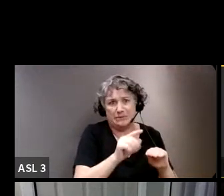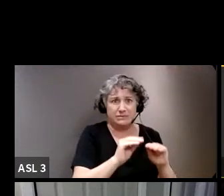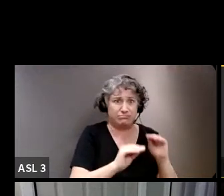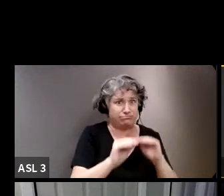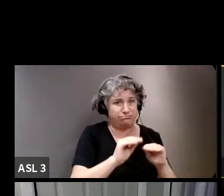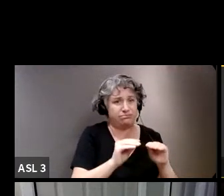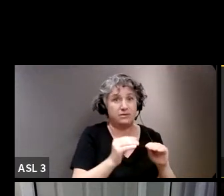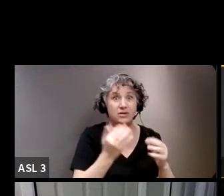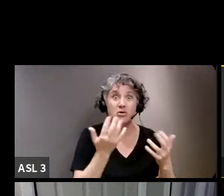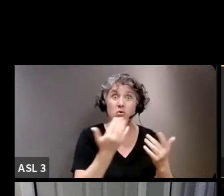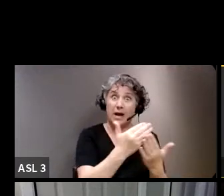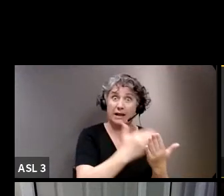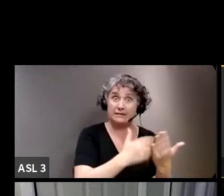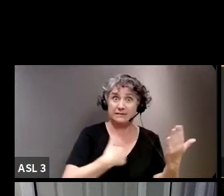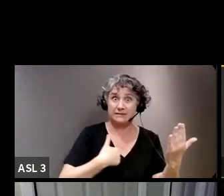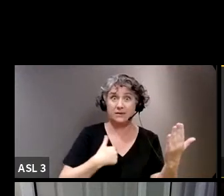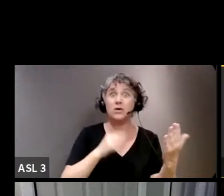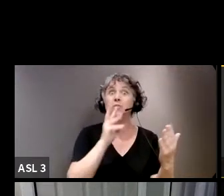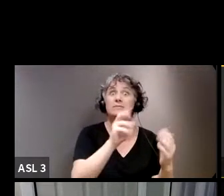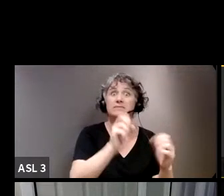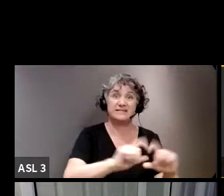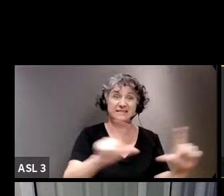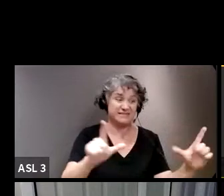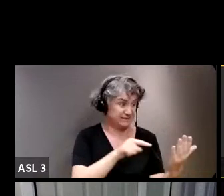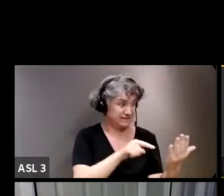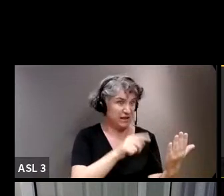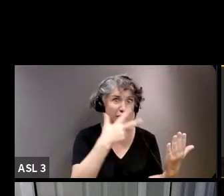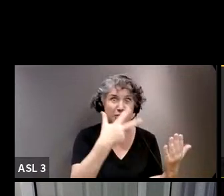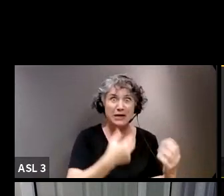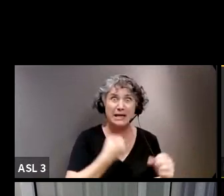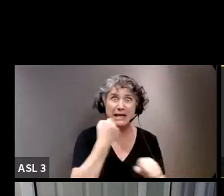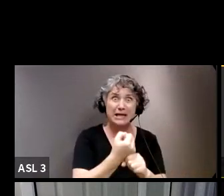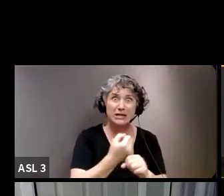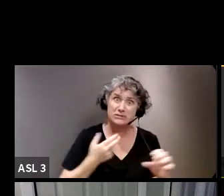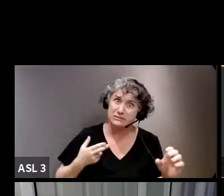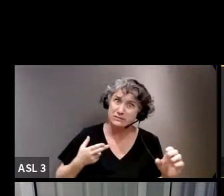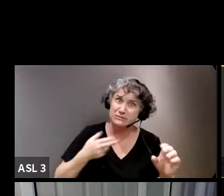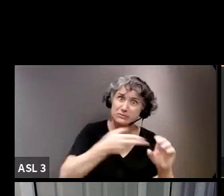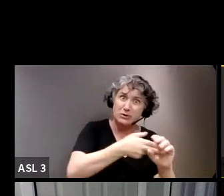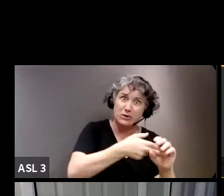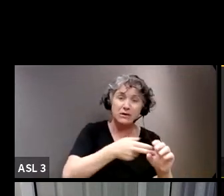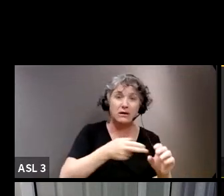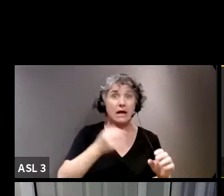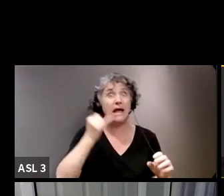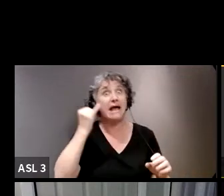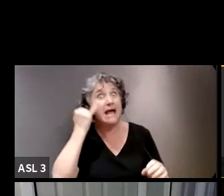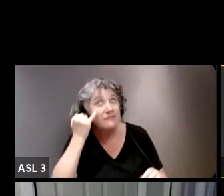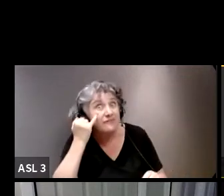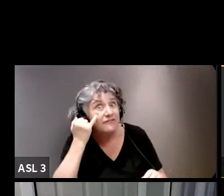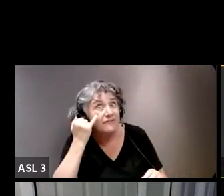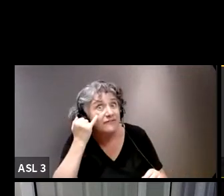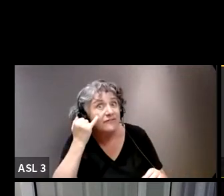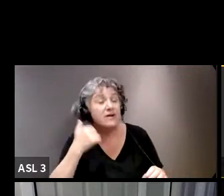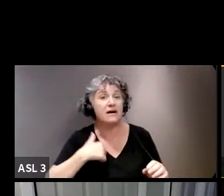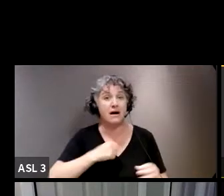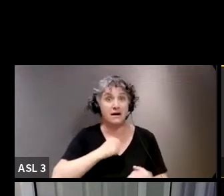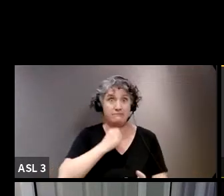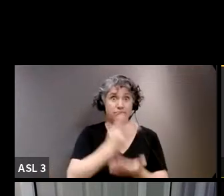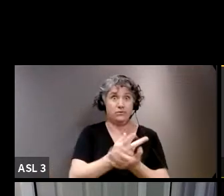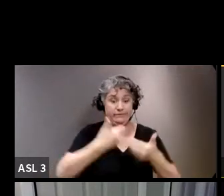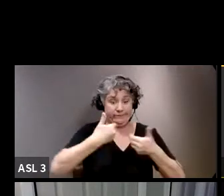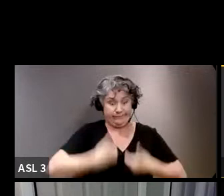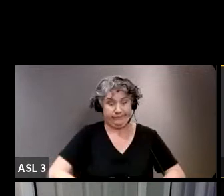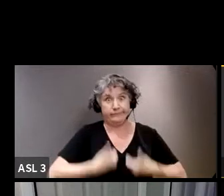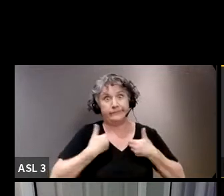for that on their website says three years if i even qualify for service i've been with salis